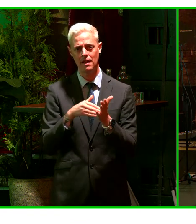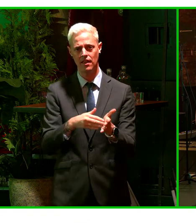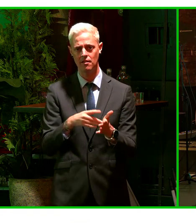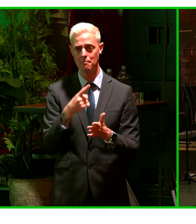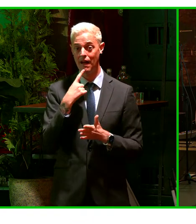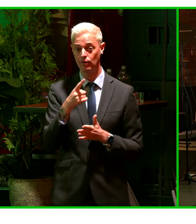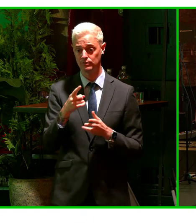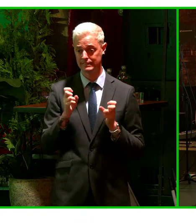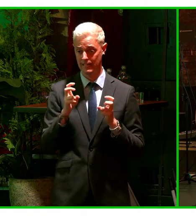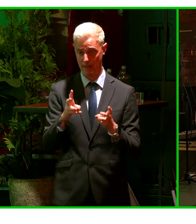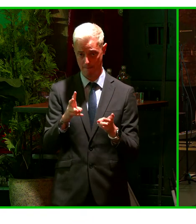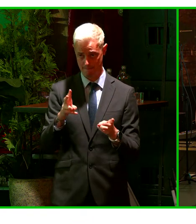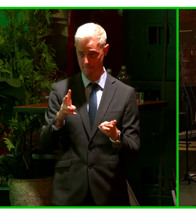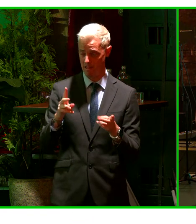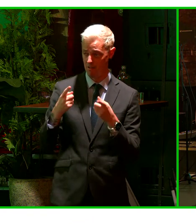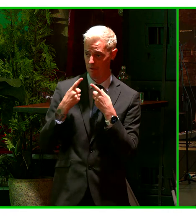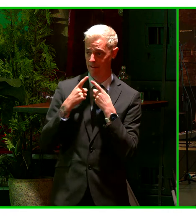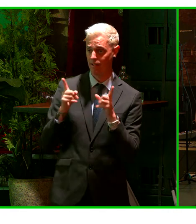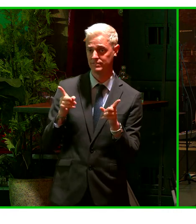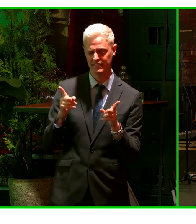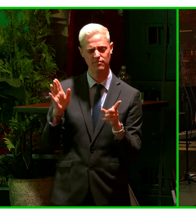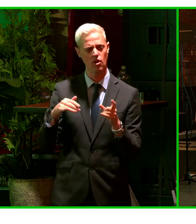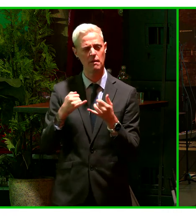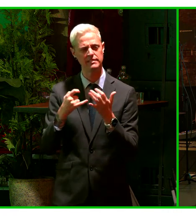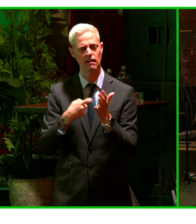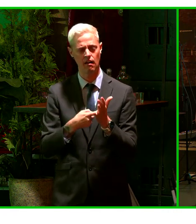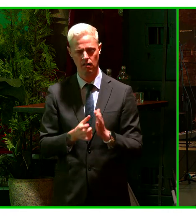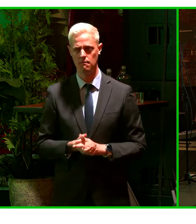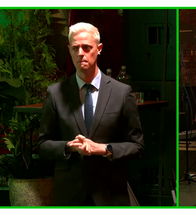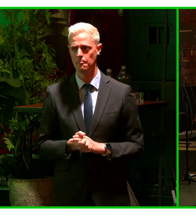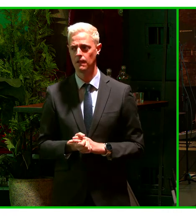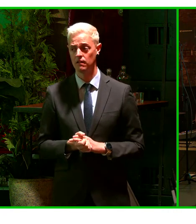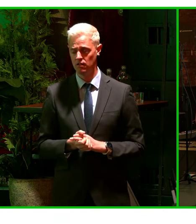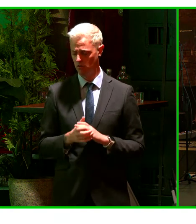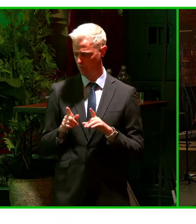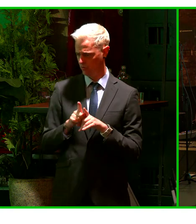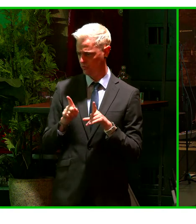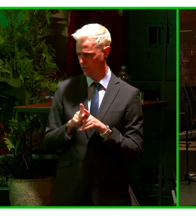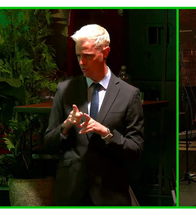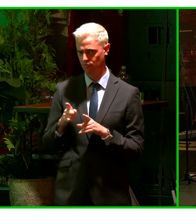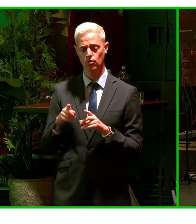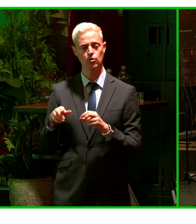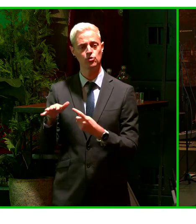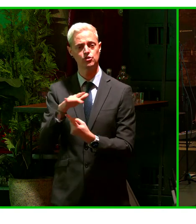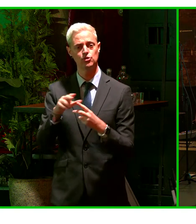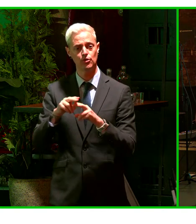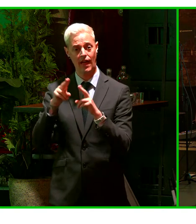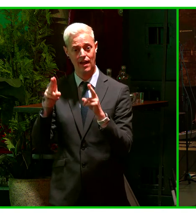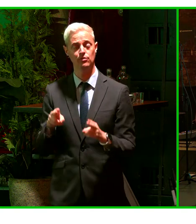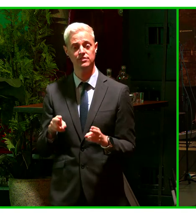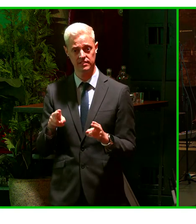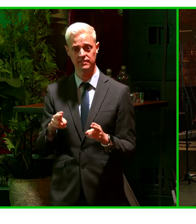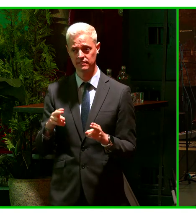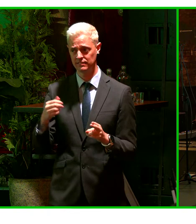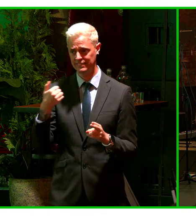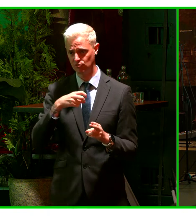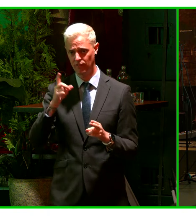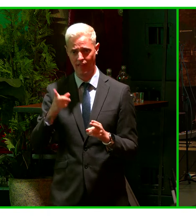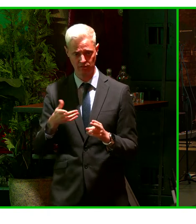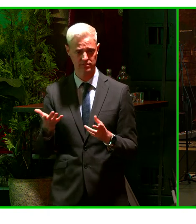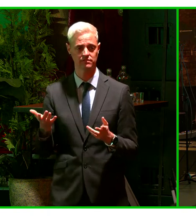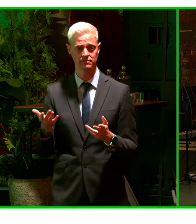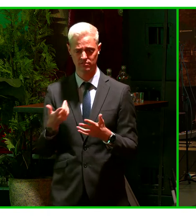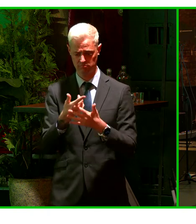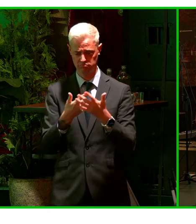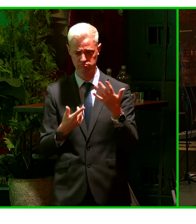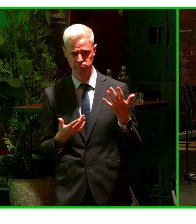scheme announced in SR. We've got another £800 million for social housing decarbonisation. So those of you who are